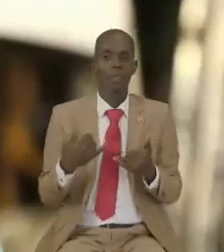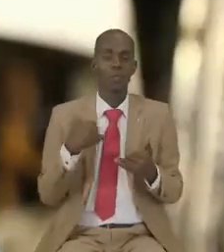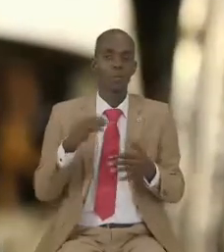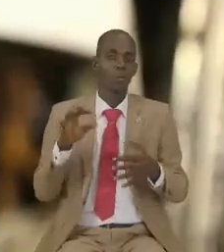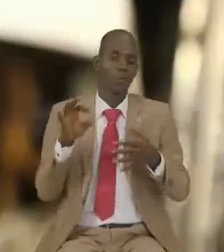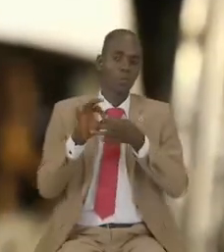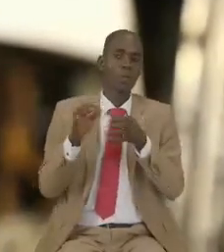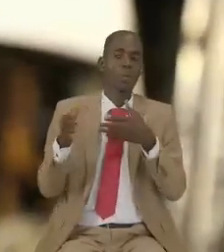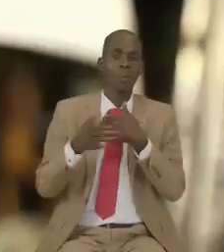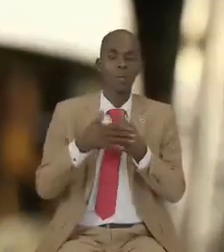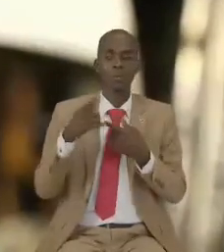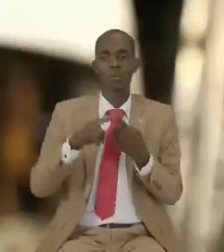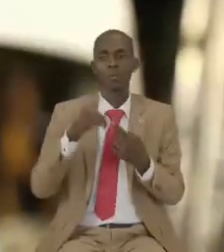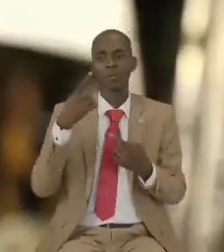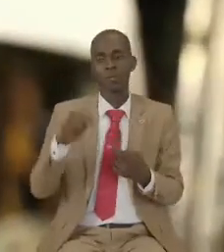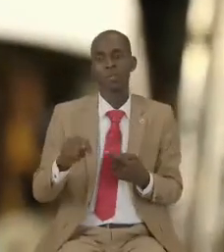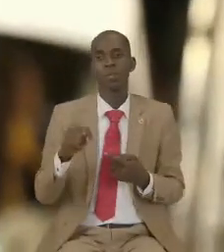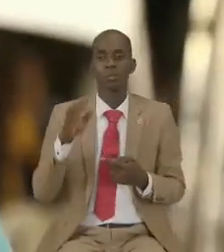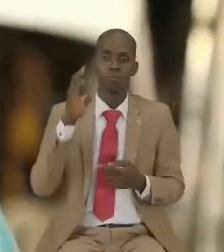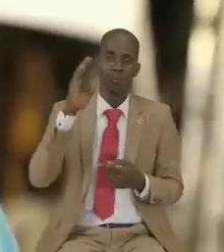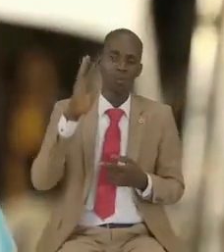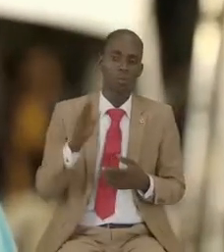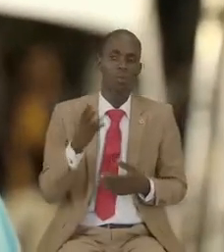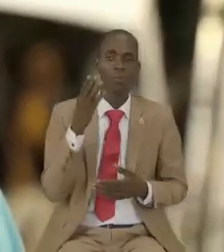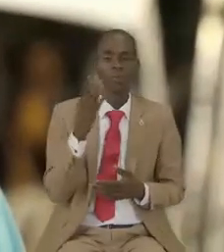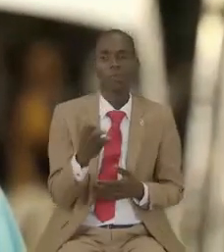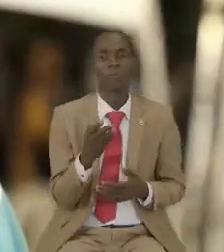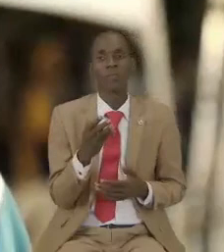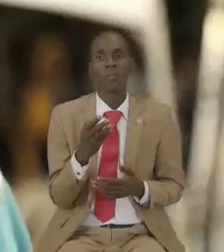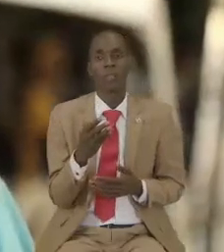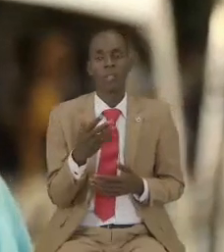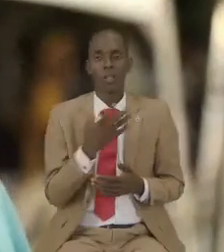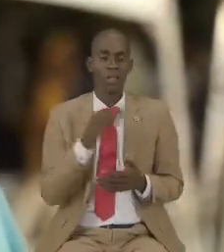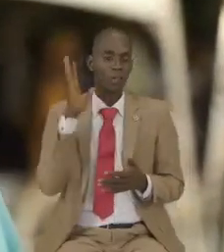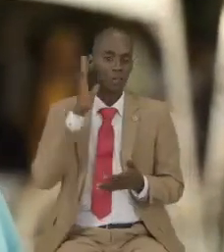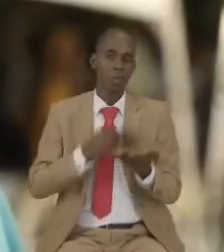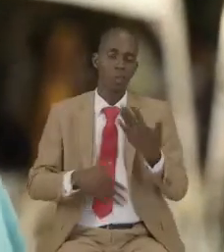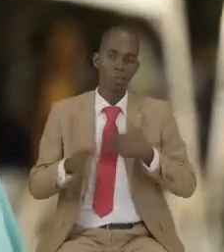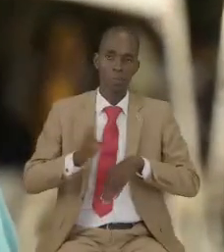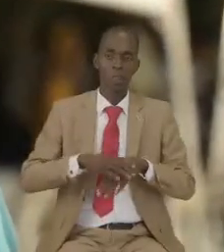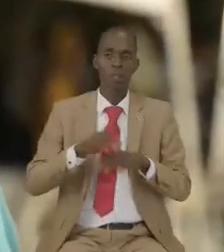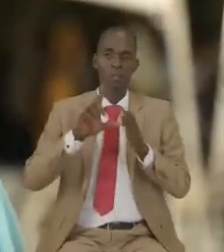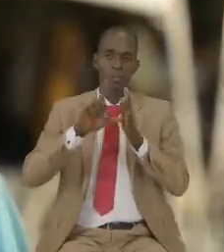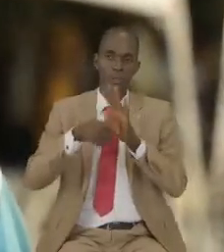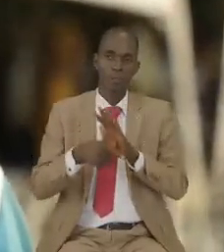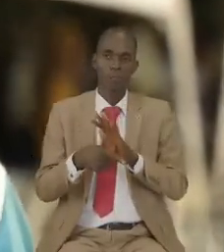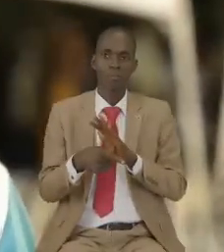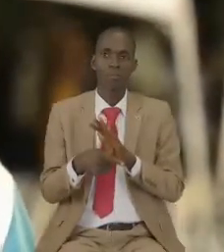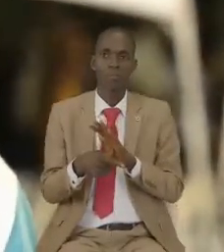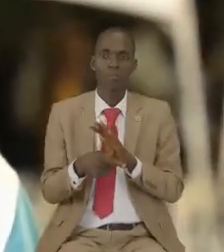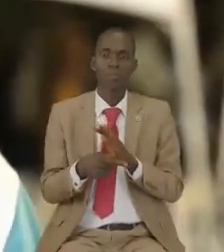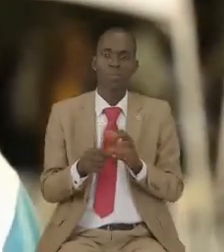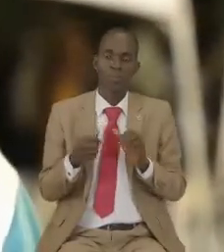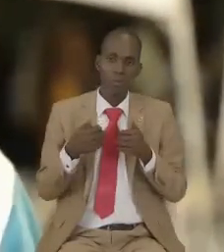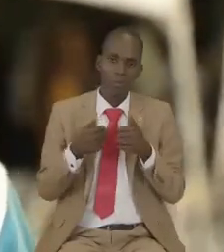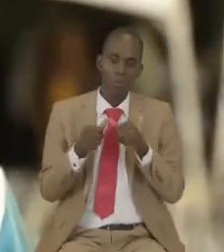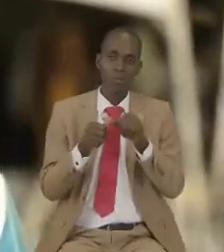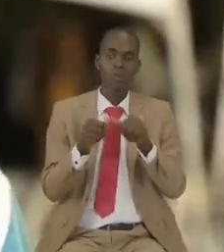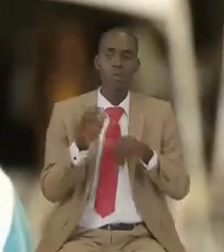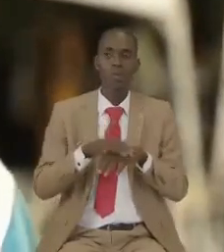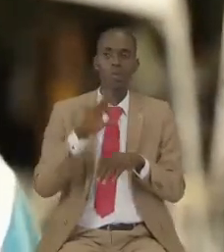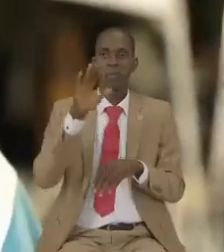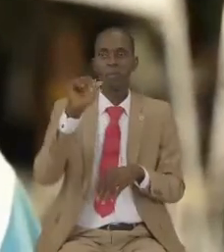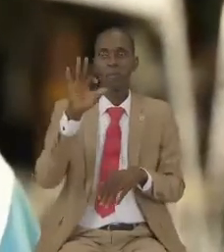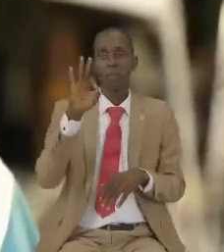soon be back to actually launch us into the realm of supernatural freedom. Whether on Facebook, on YouTube,